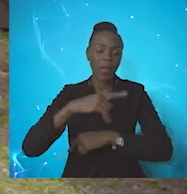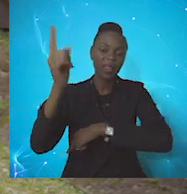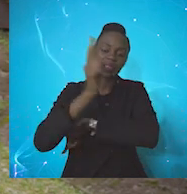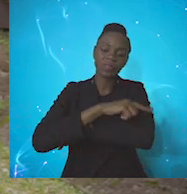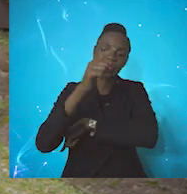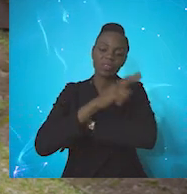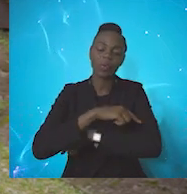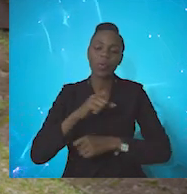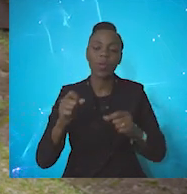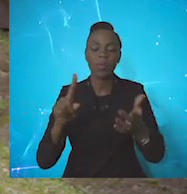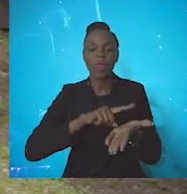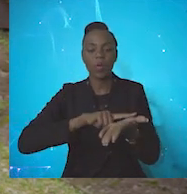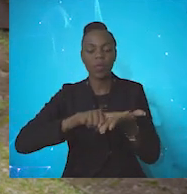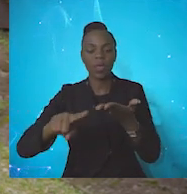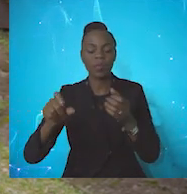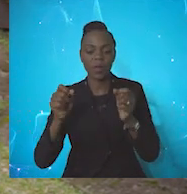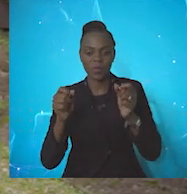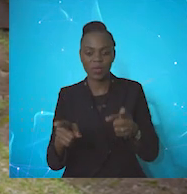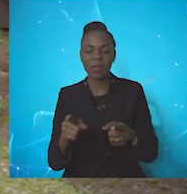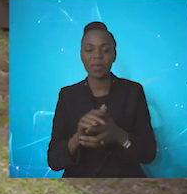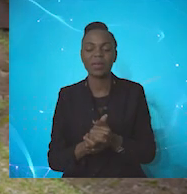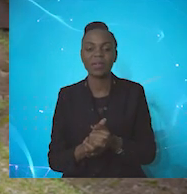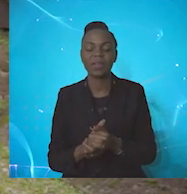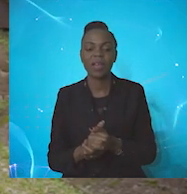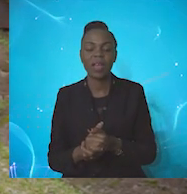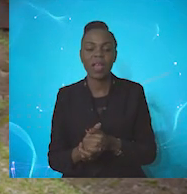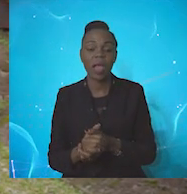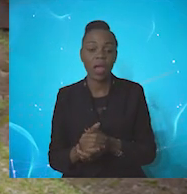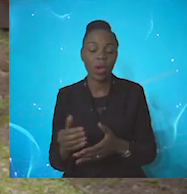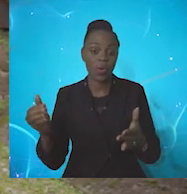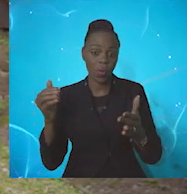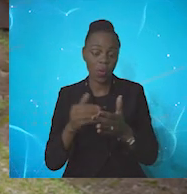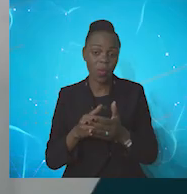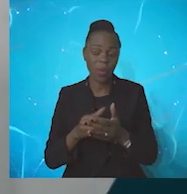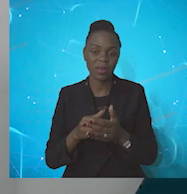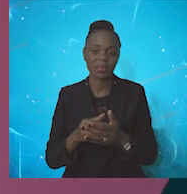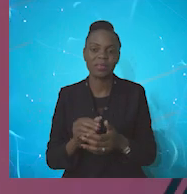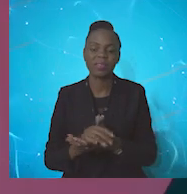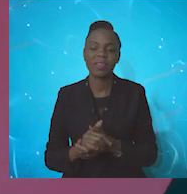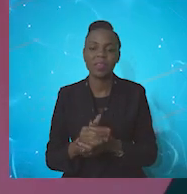imene tikuyambai. Tikumanenso, ine ndi Chisomo Chihana, makomanose.